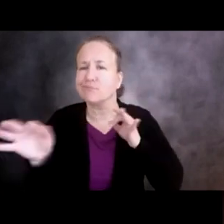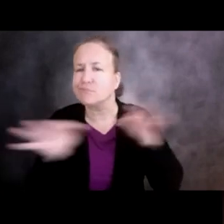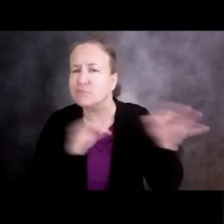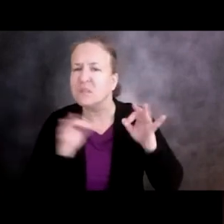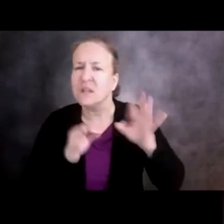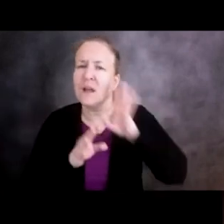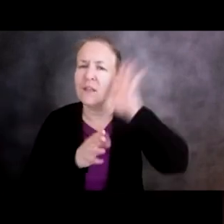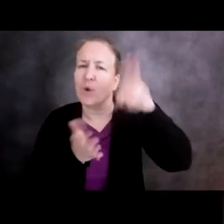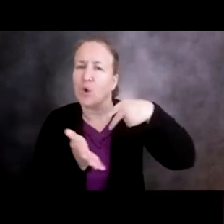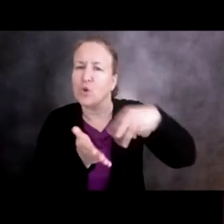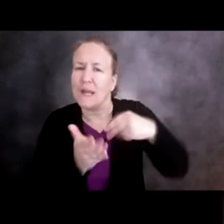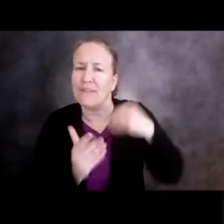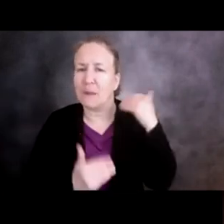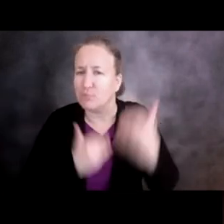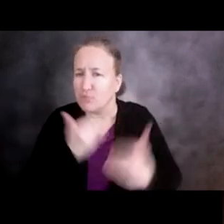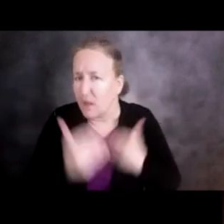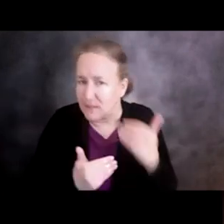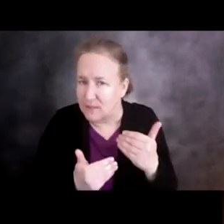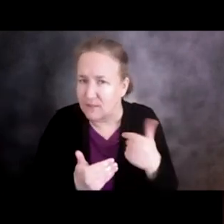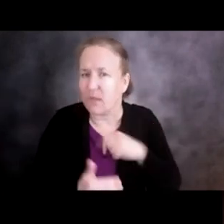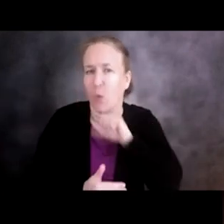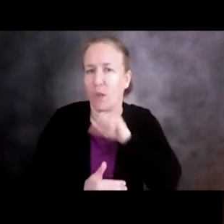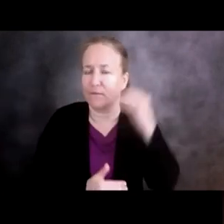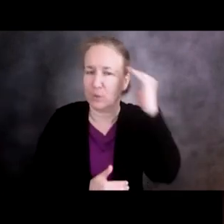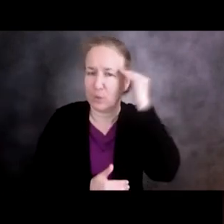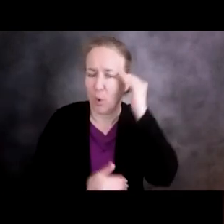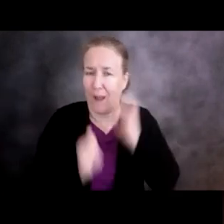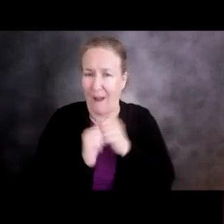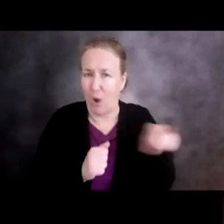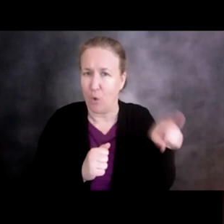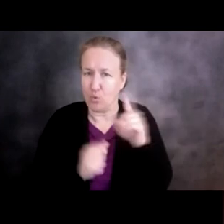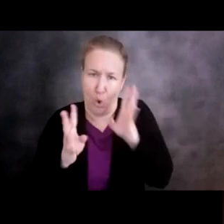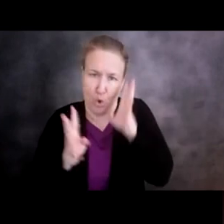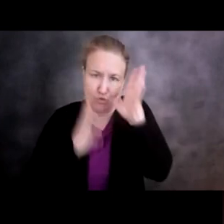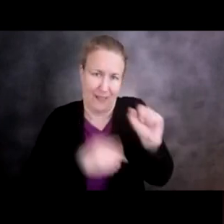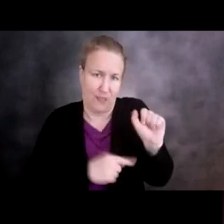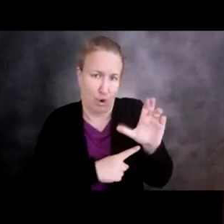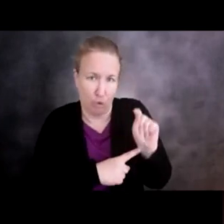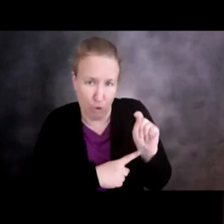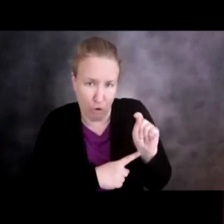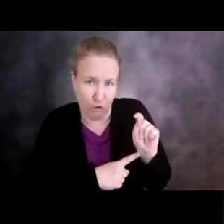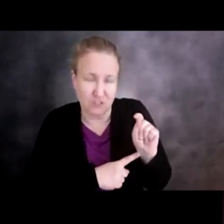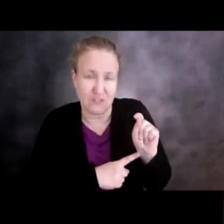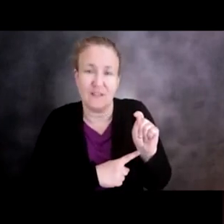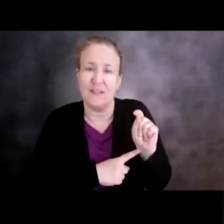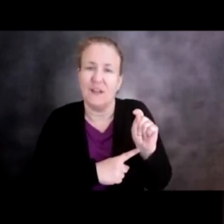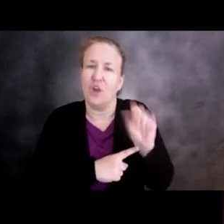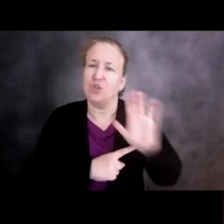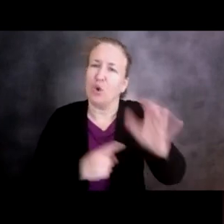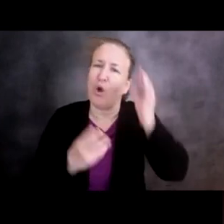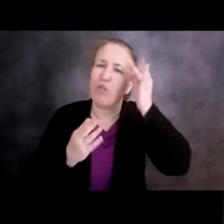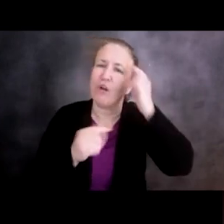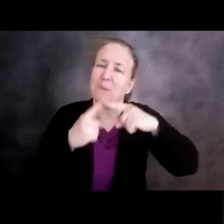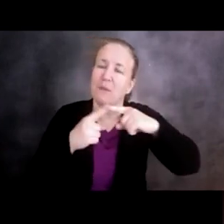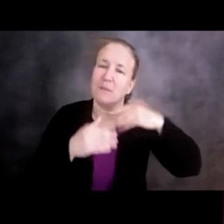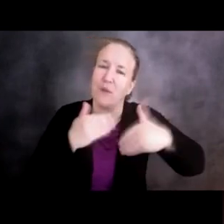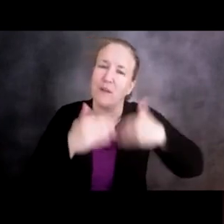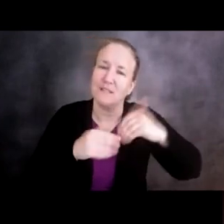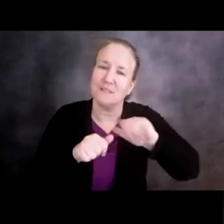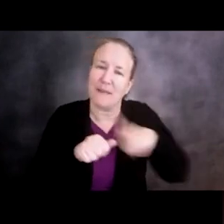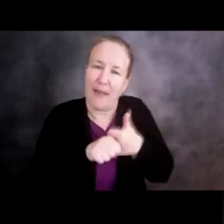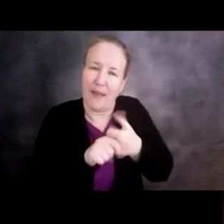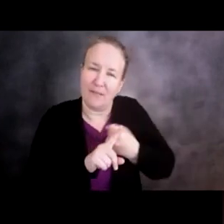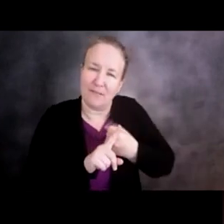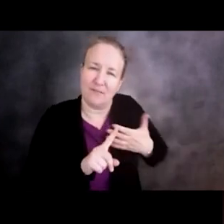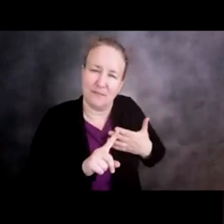process? I would love to know how you create this art and anybody's thoughts on the process behind everything. And then